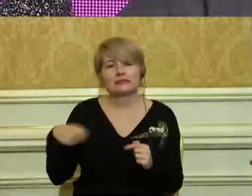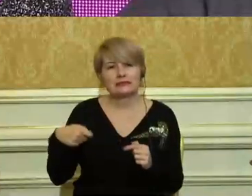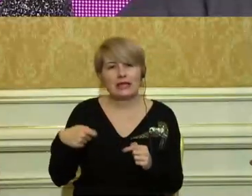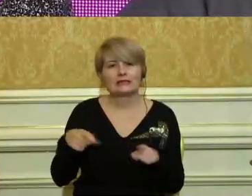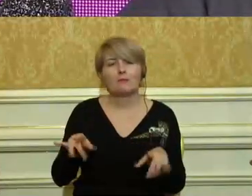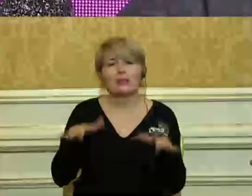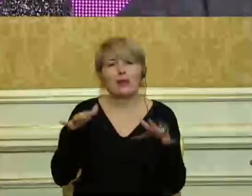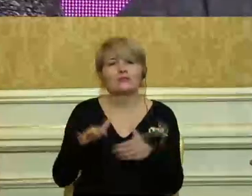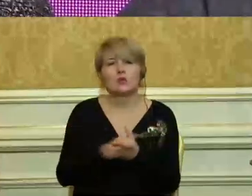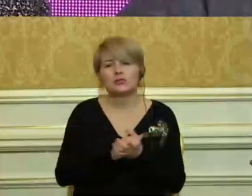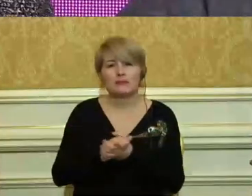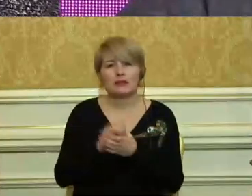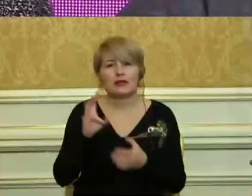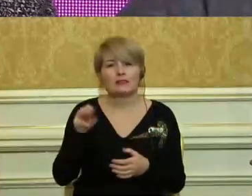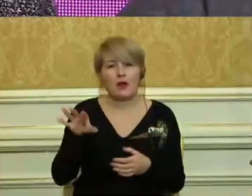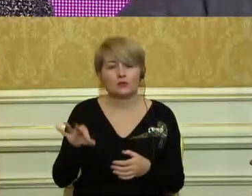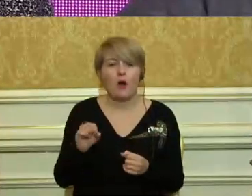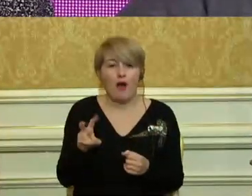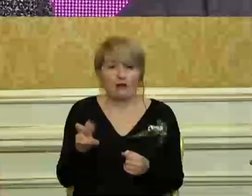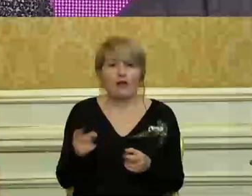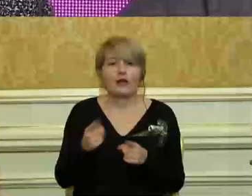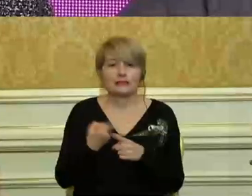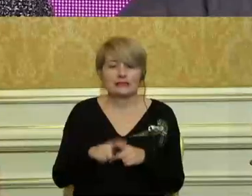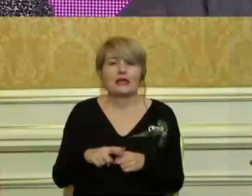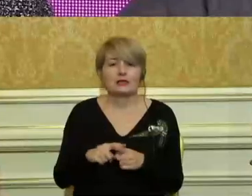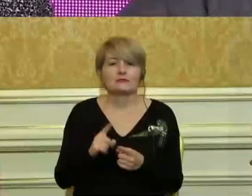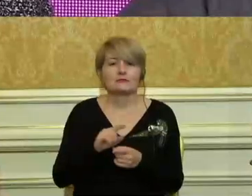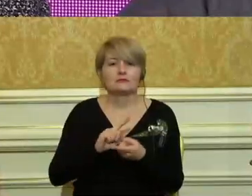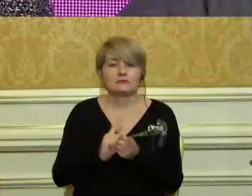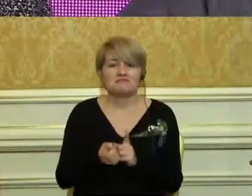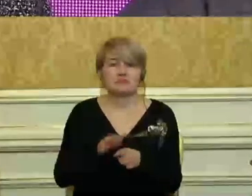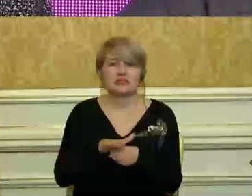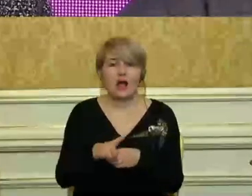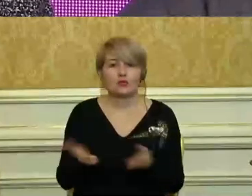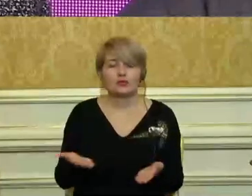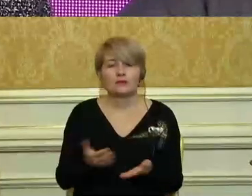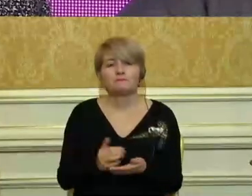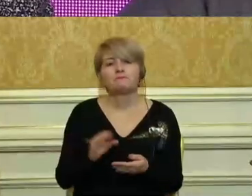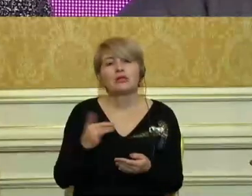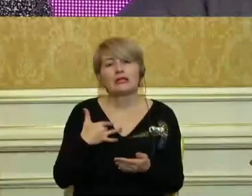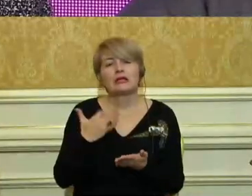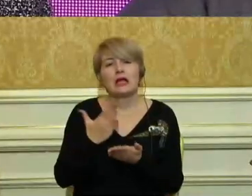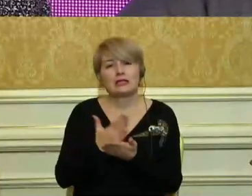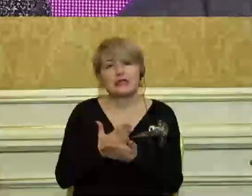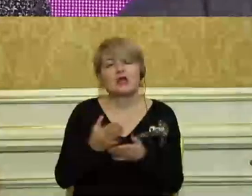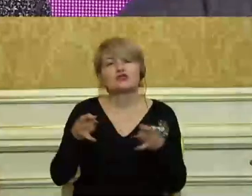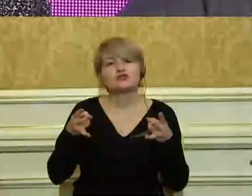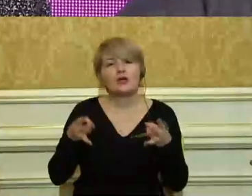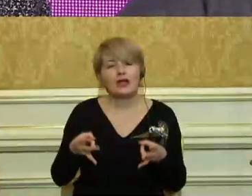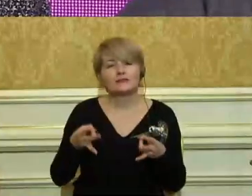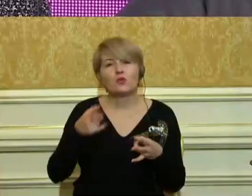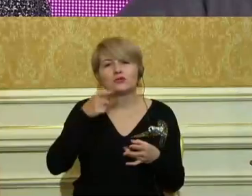So as a granddaughter of a victim of Stalin Gulag, I am proud to be with